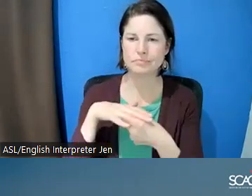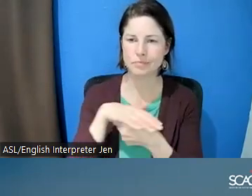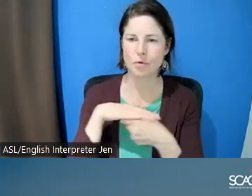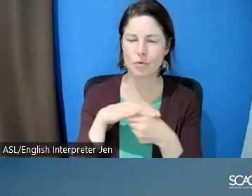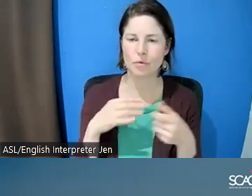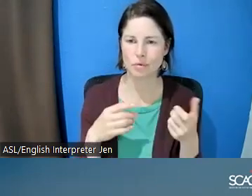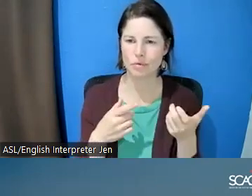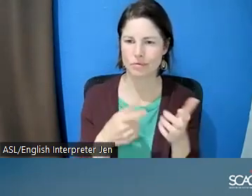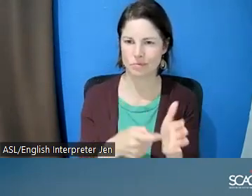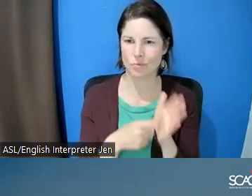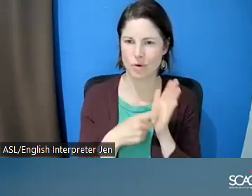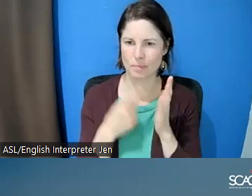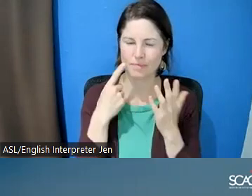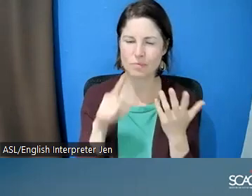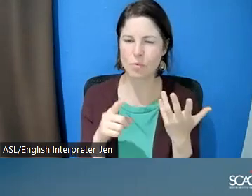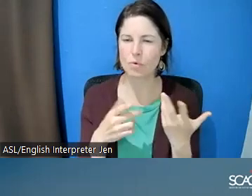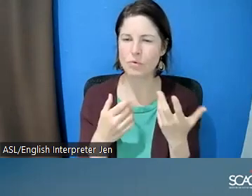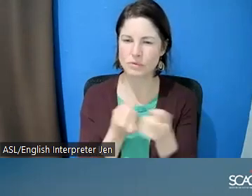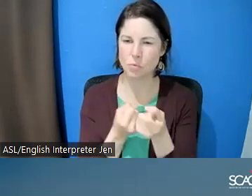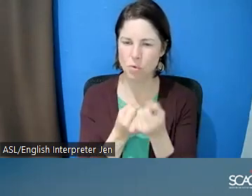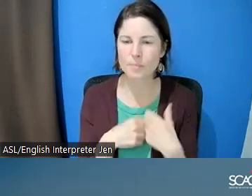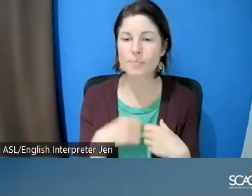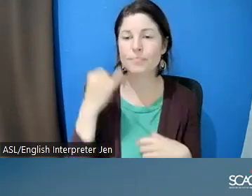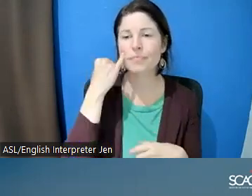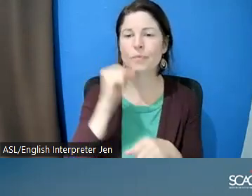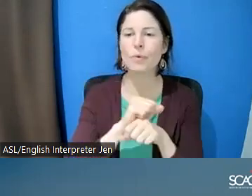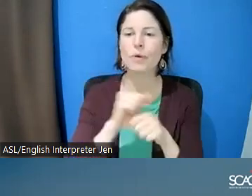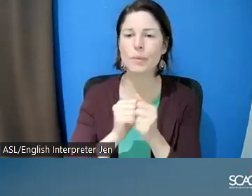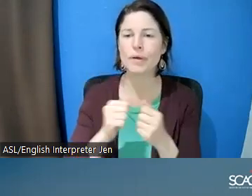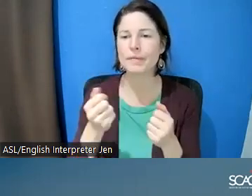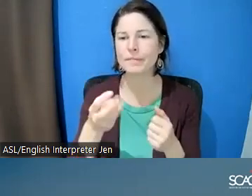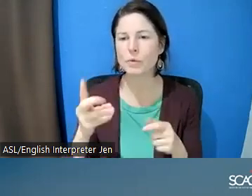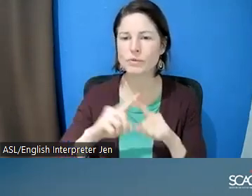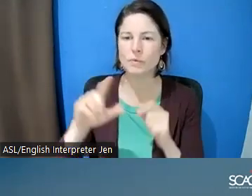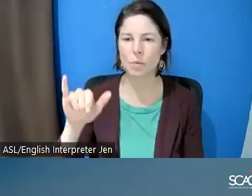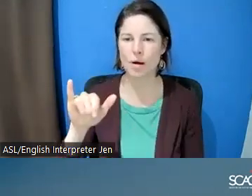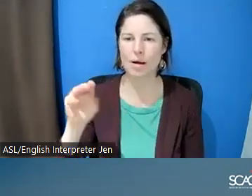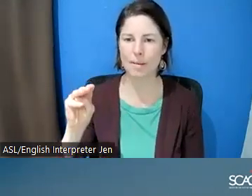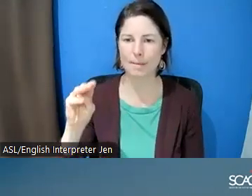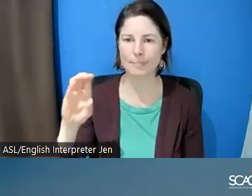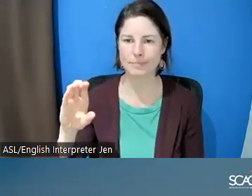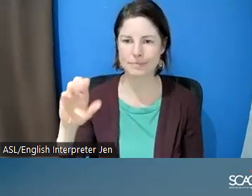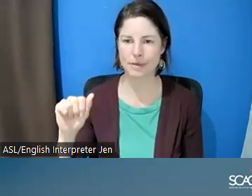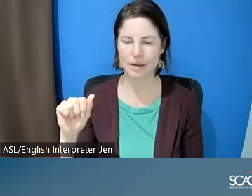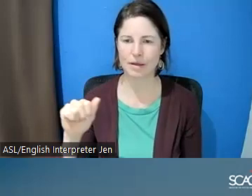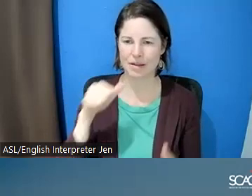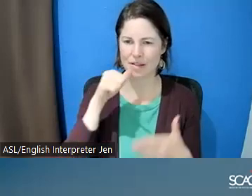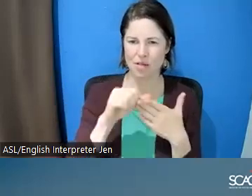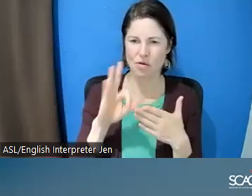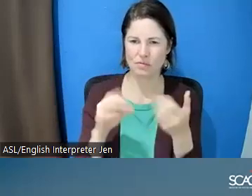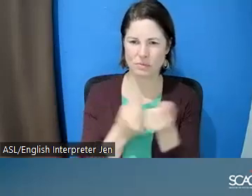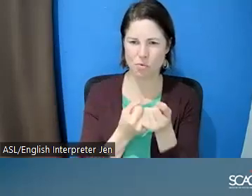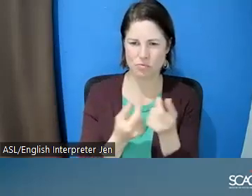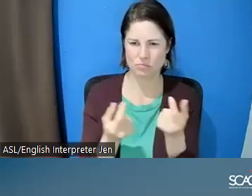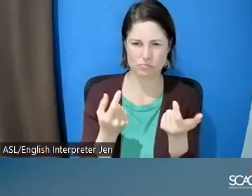for letters of support. If we're working, say, with a couple of YMCAs, what letter of support do you want? Is